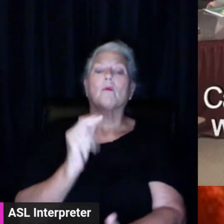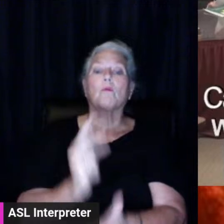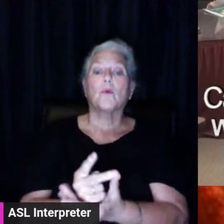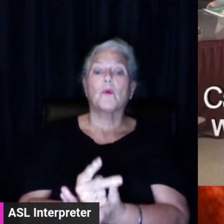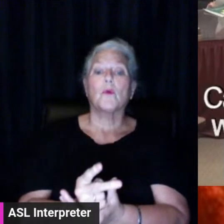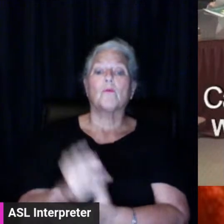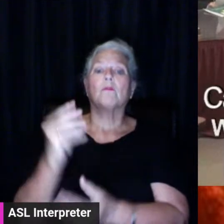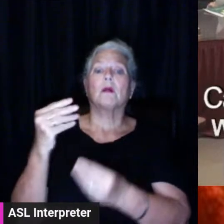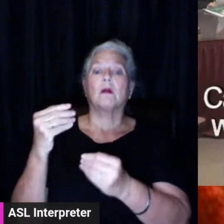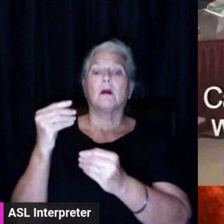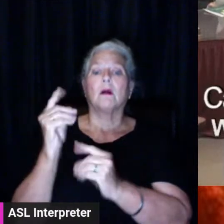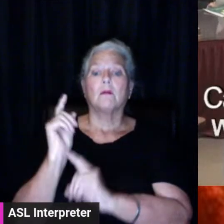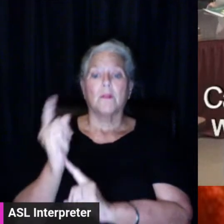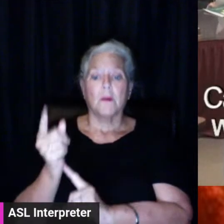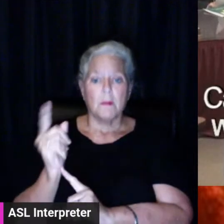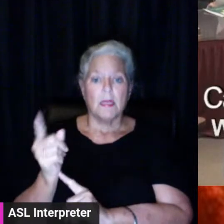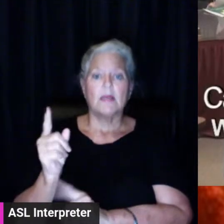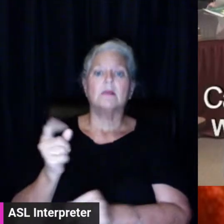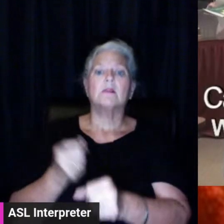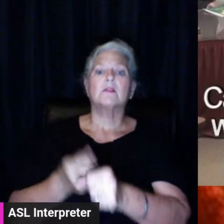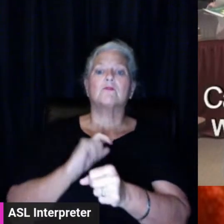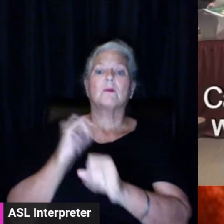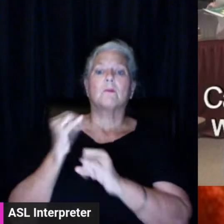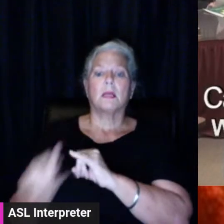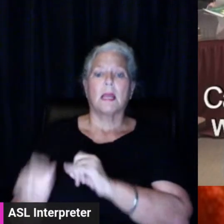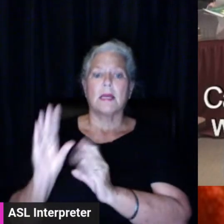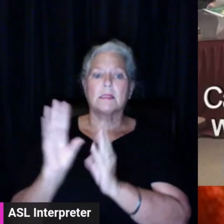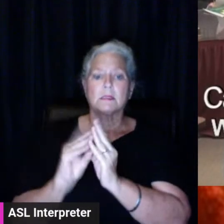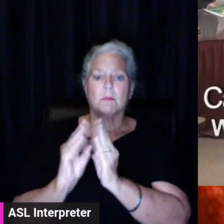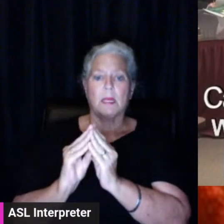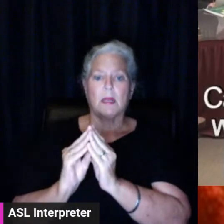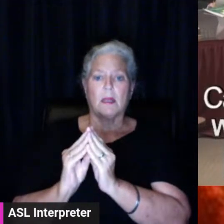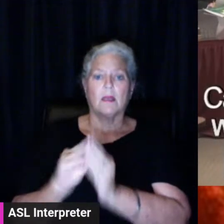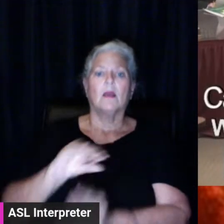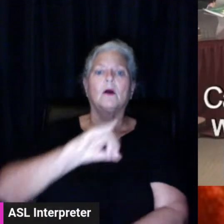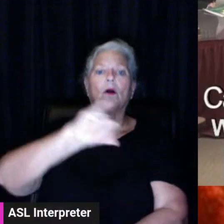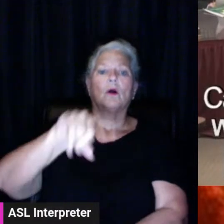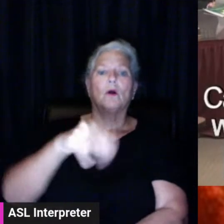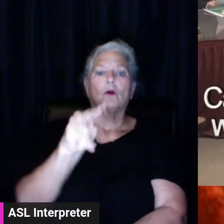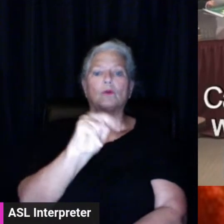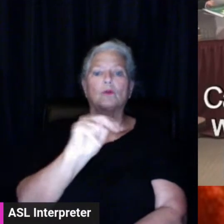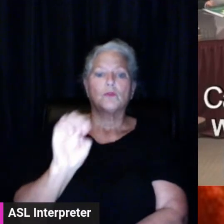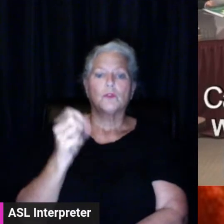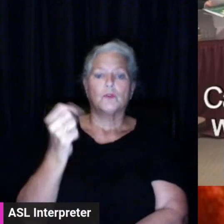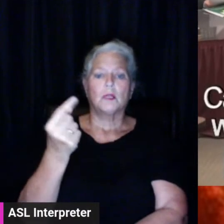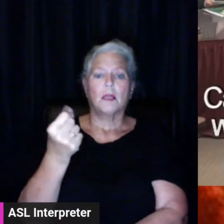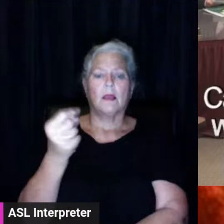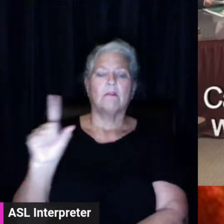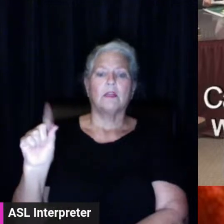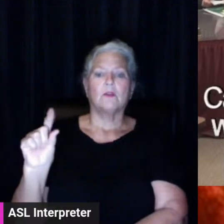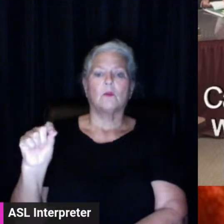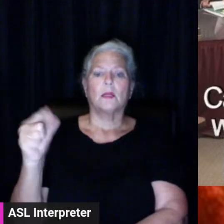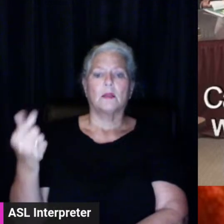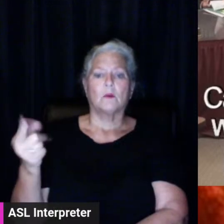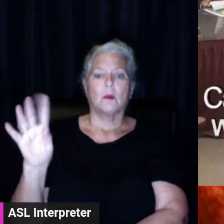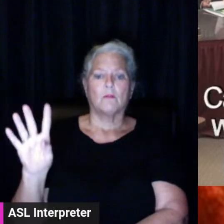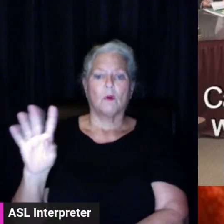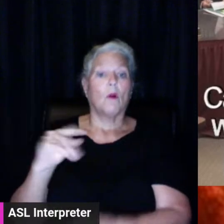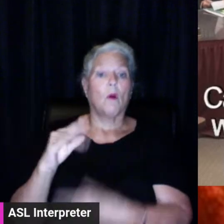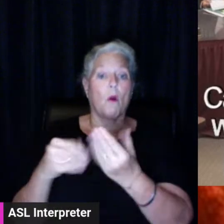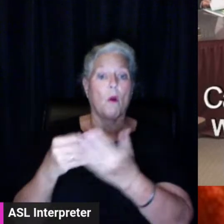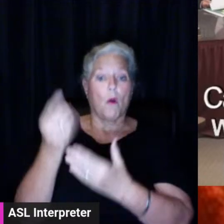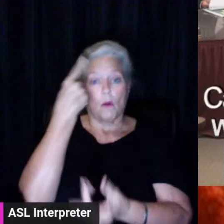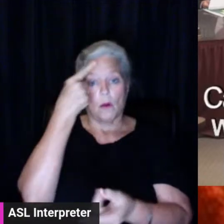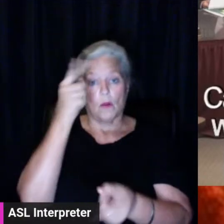Second. Motion has been made and seconded to approve the minutes from June 11, 2024. All those in favor say aye. Aye.